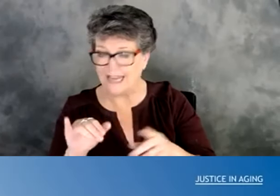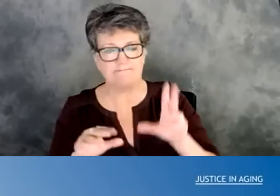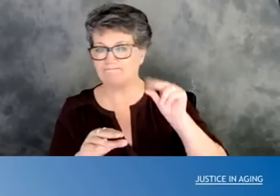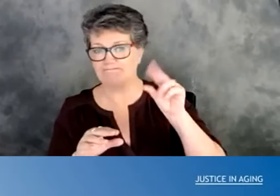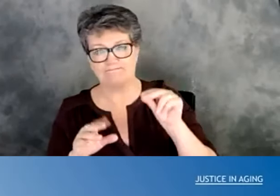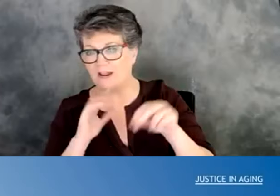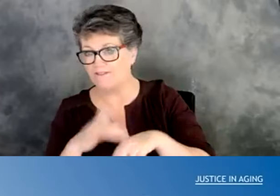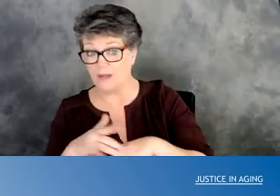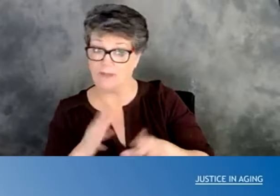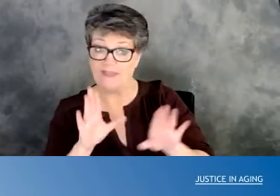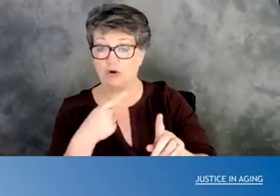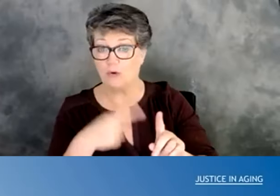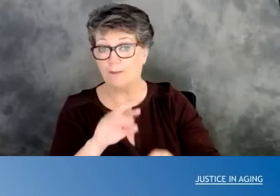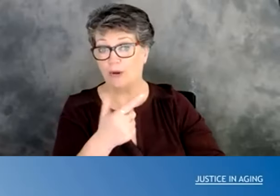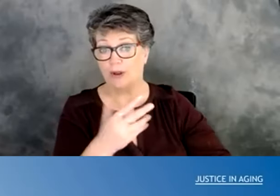point, Rigo.